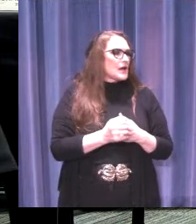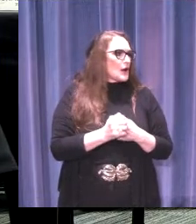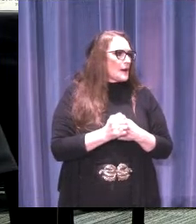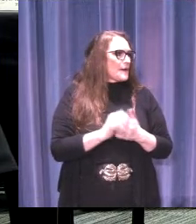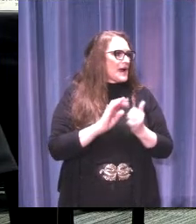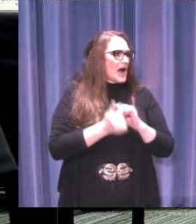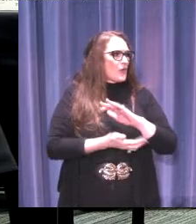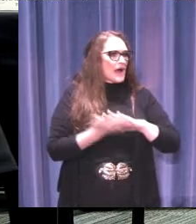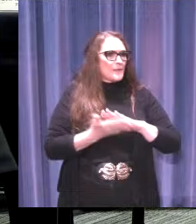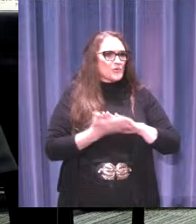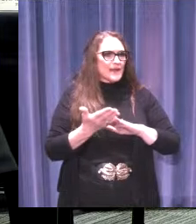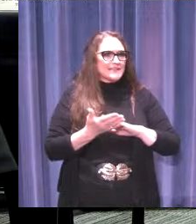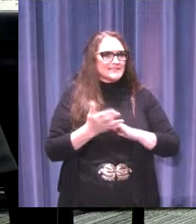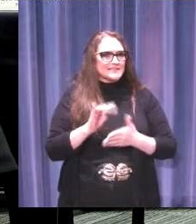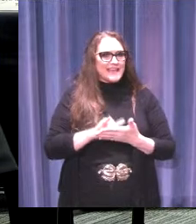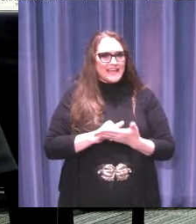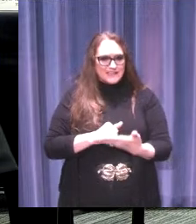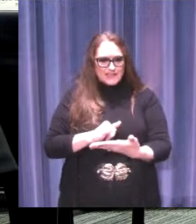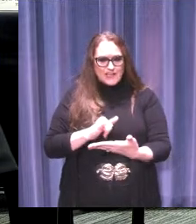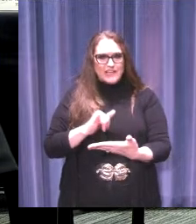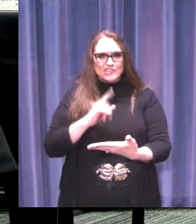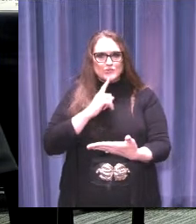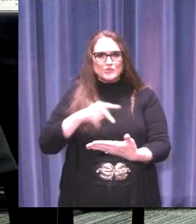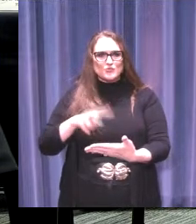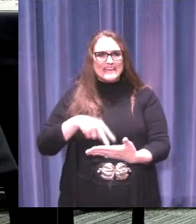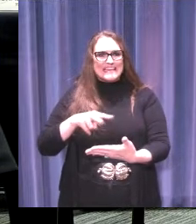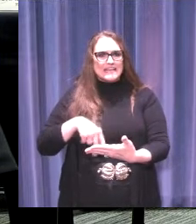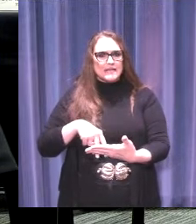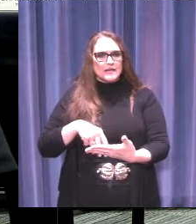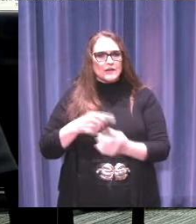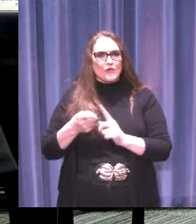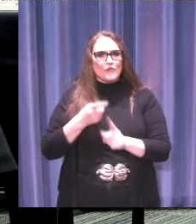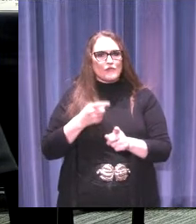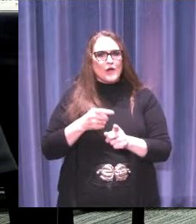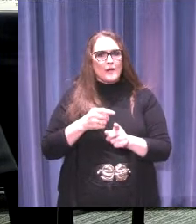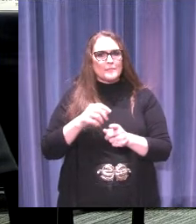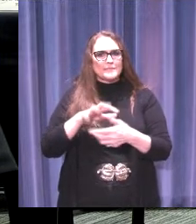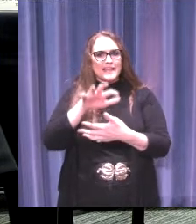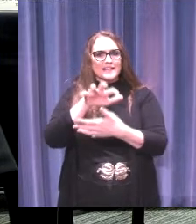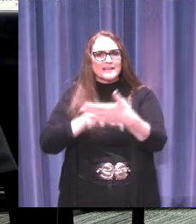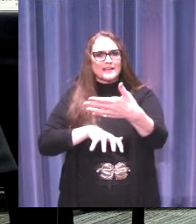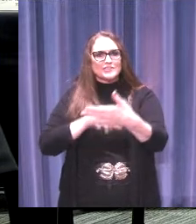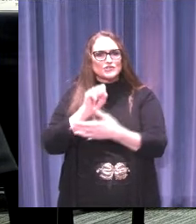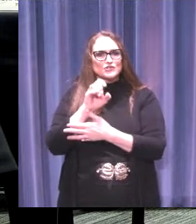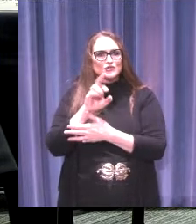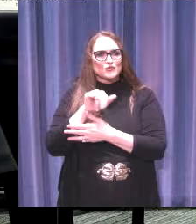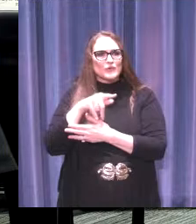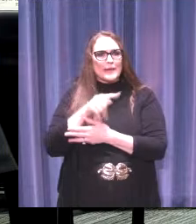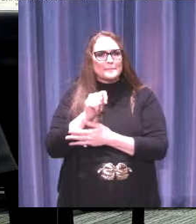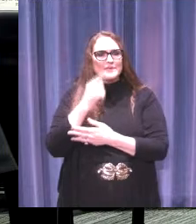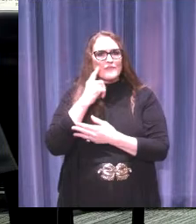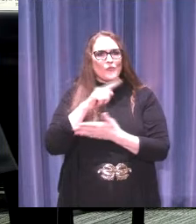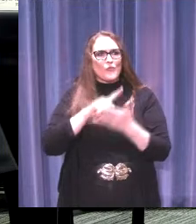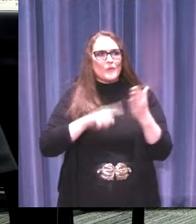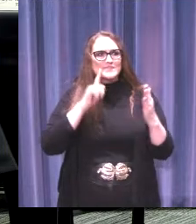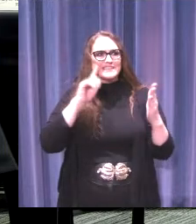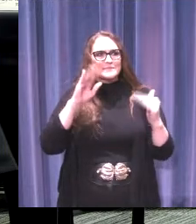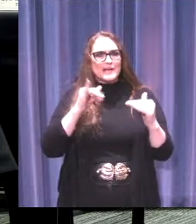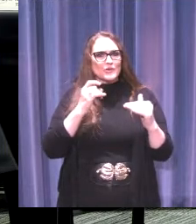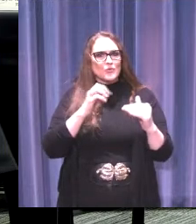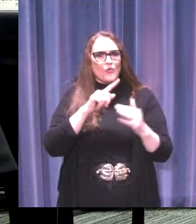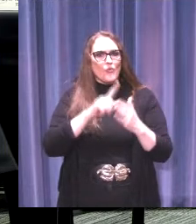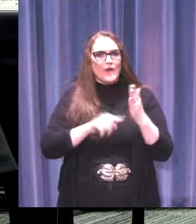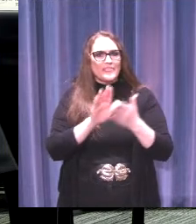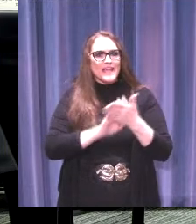how it operates, that she actually was reading from a script for what was expected or what